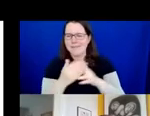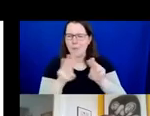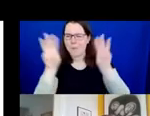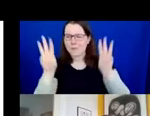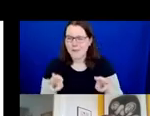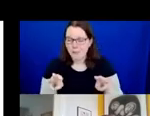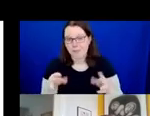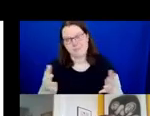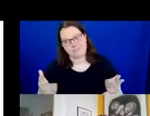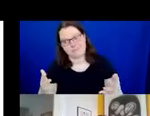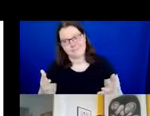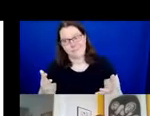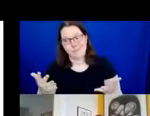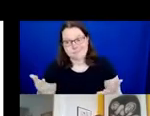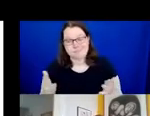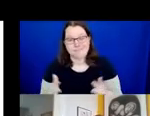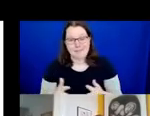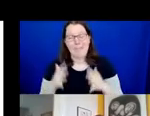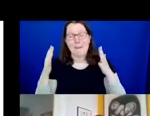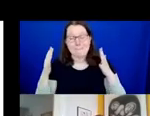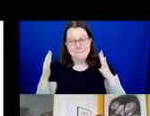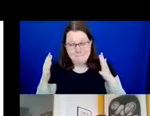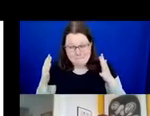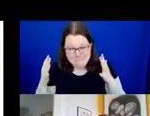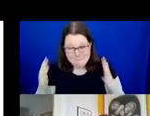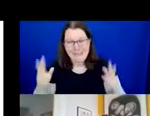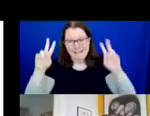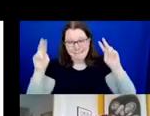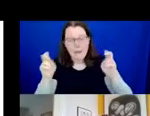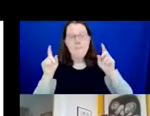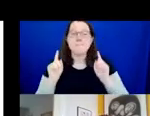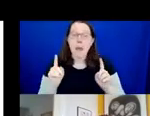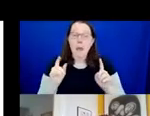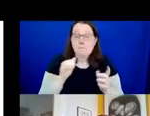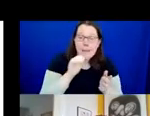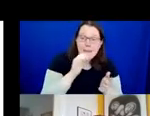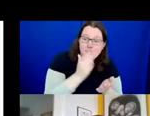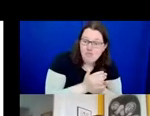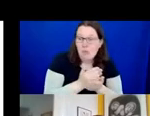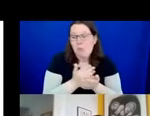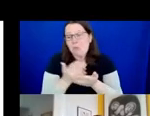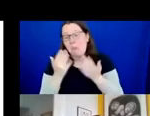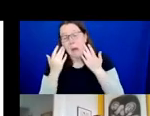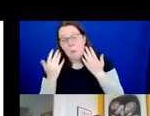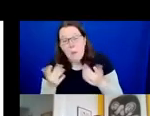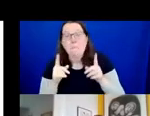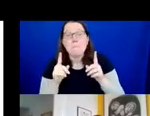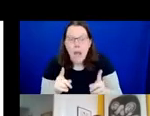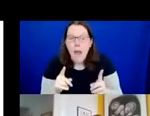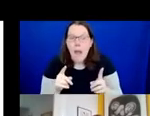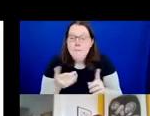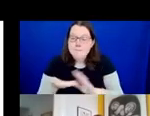interestingly, the numbers of disabled visitors in that first few months before lockdown was